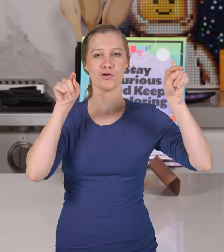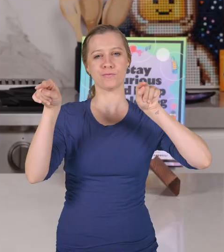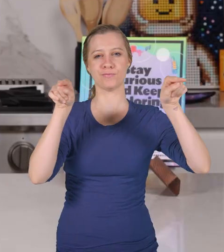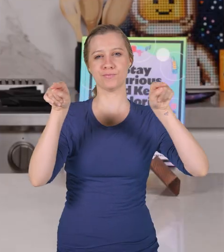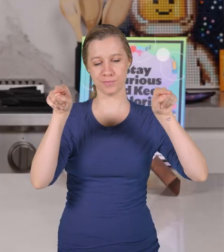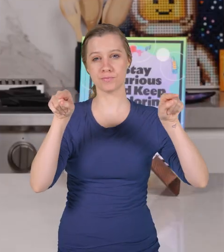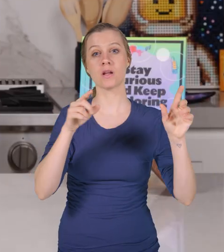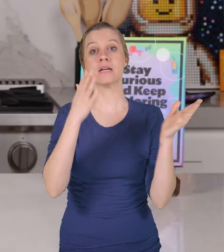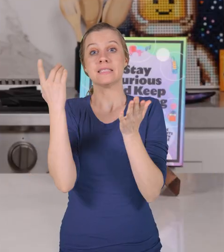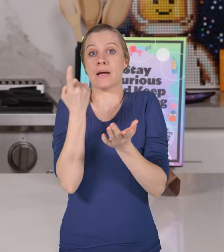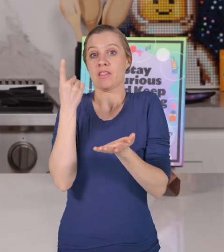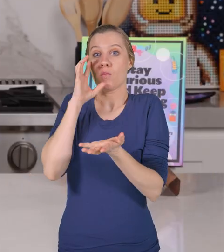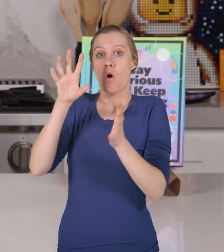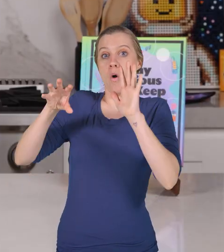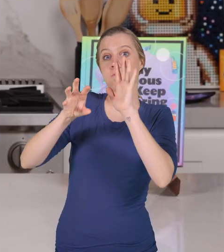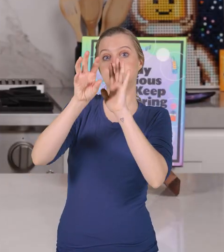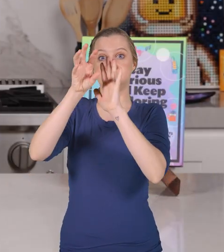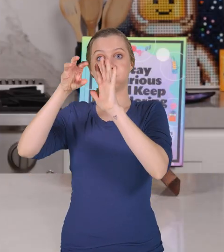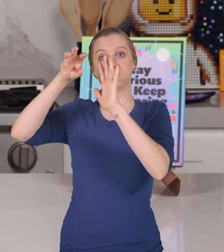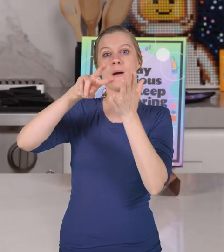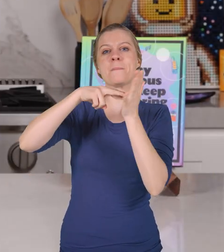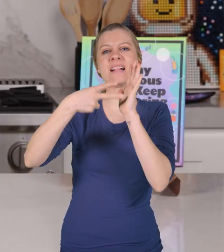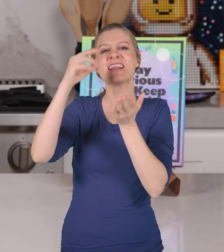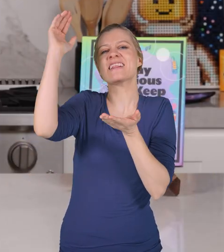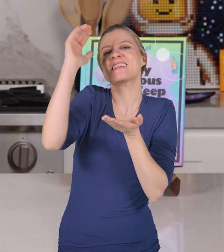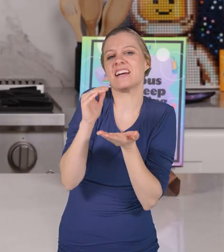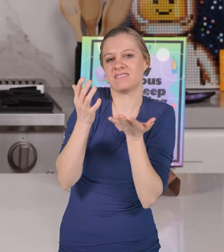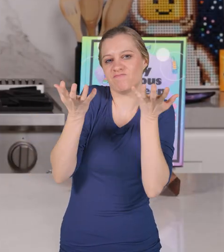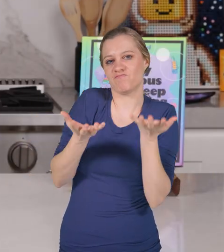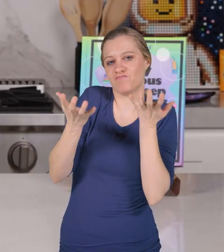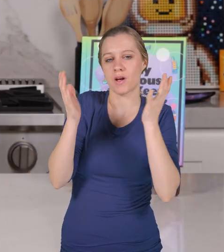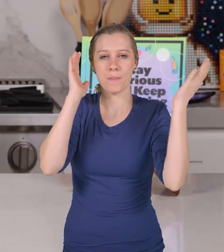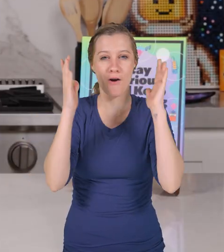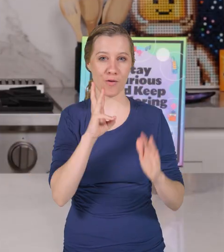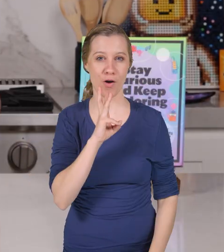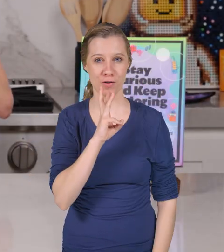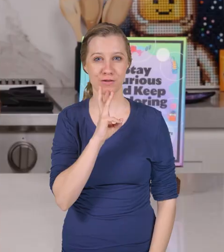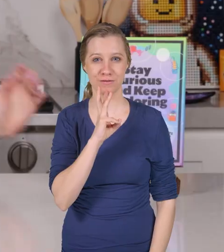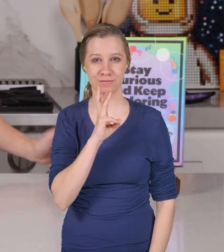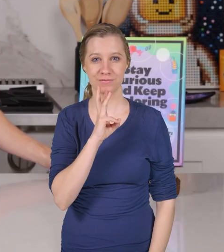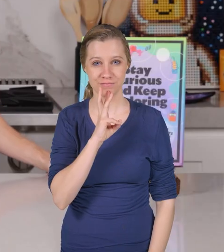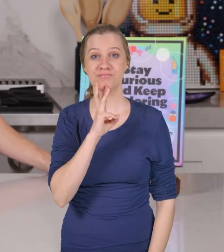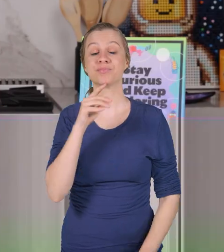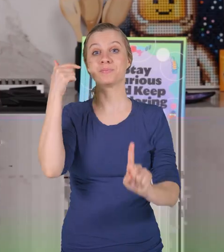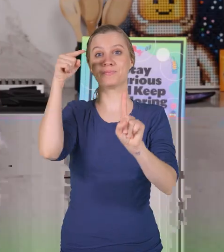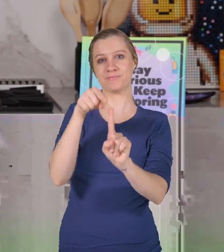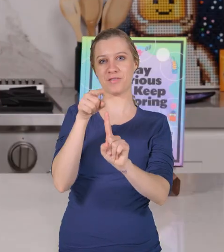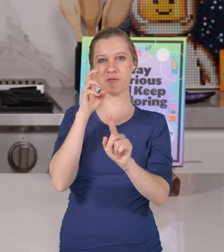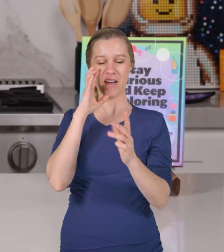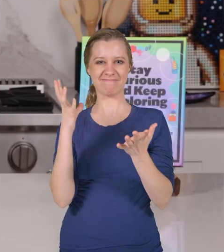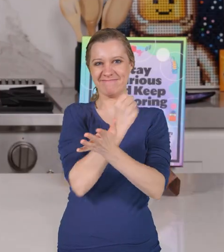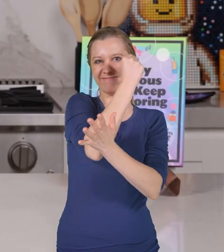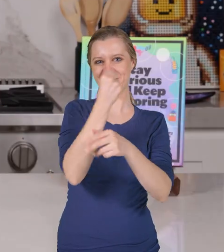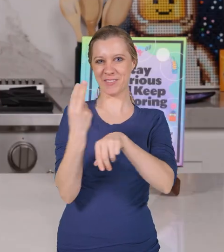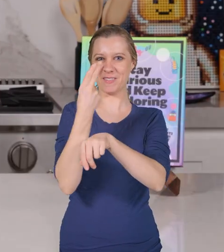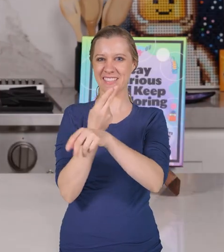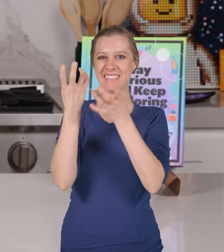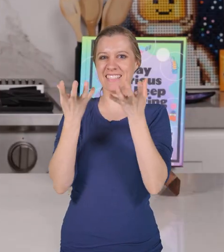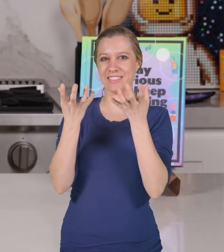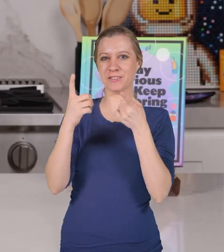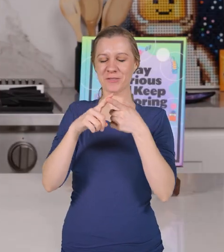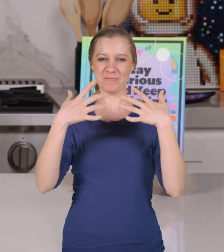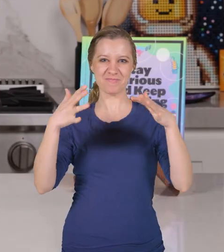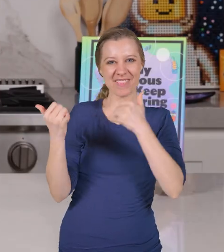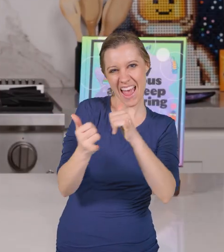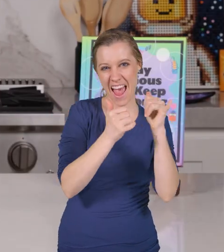same volume of water. When something floats on the surface, it means it is less dense than water. Today, we will use the